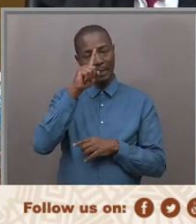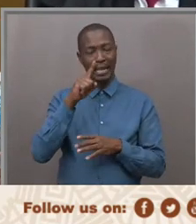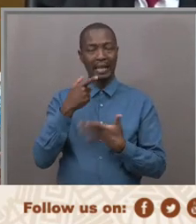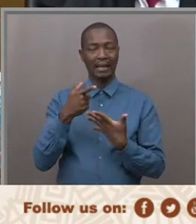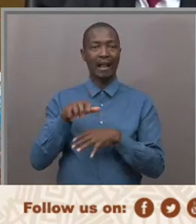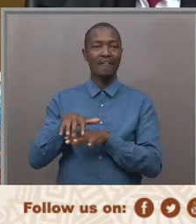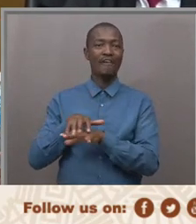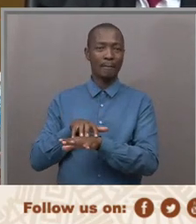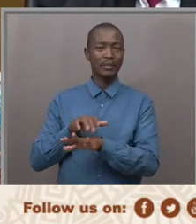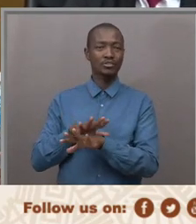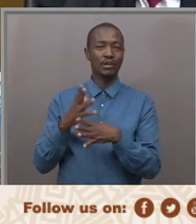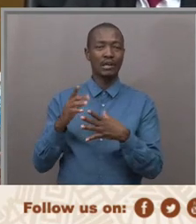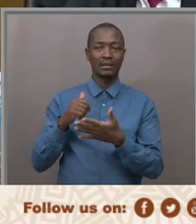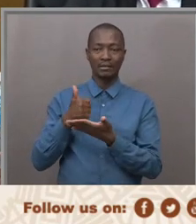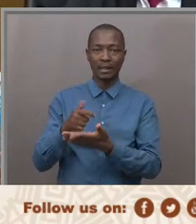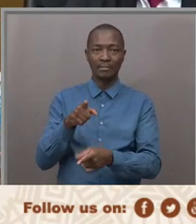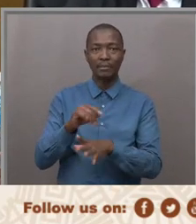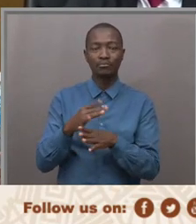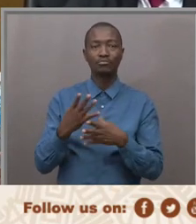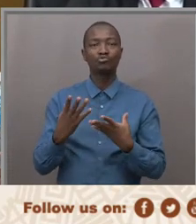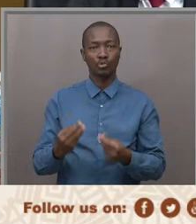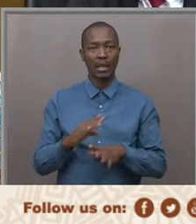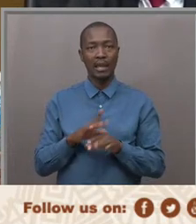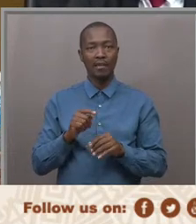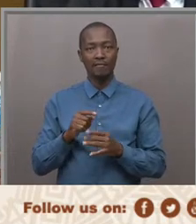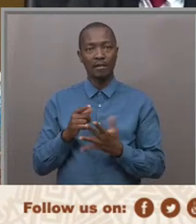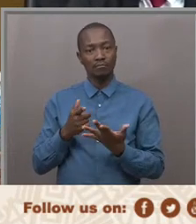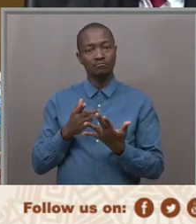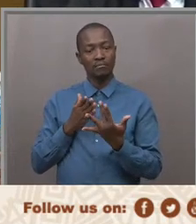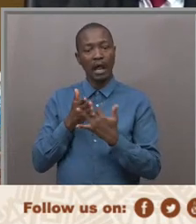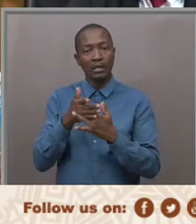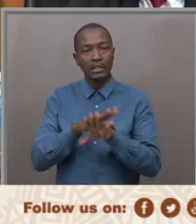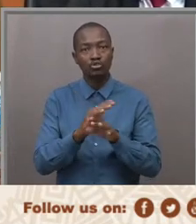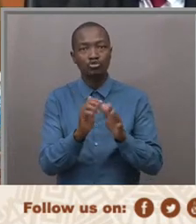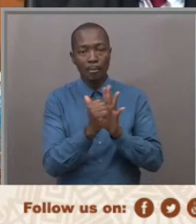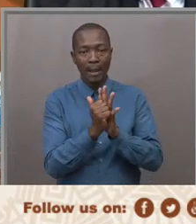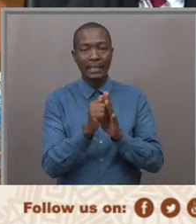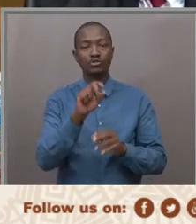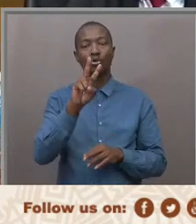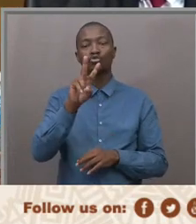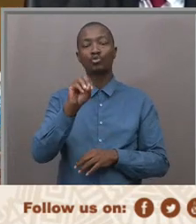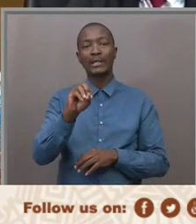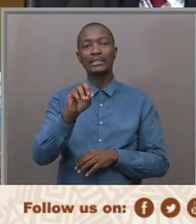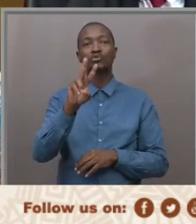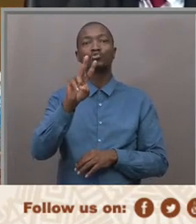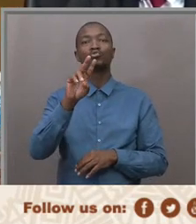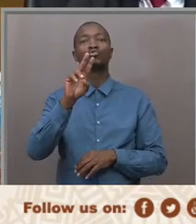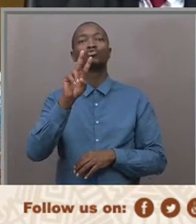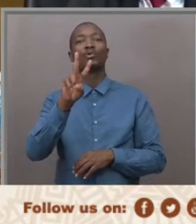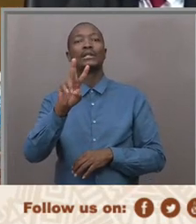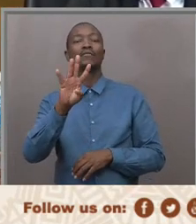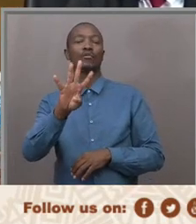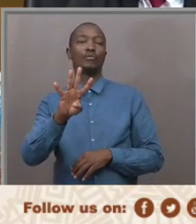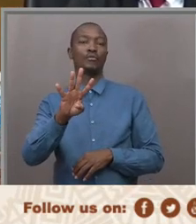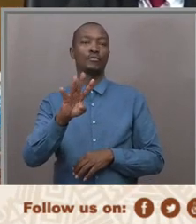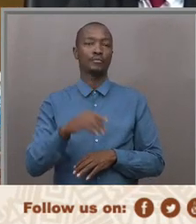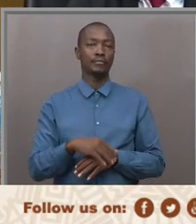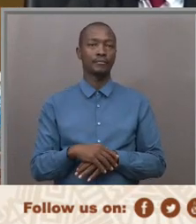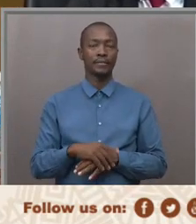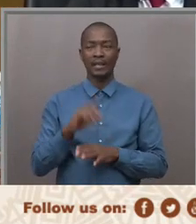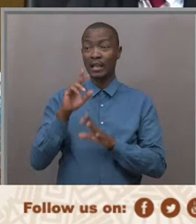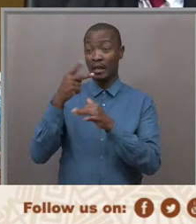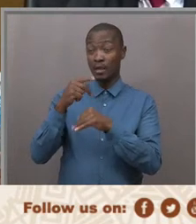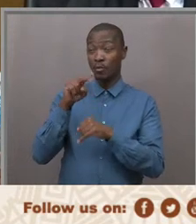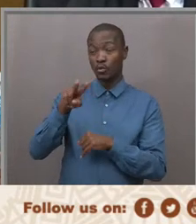them to have access to markets by 2024. We are focusing on agricultural nodes such as Hekwort in